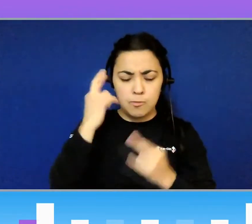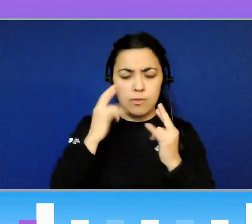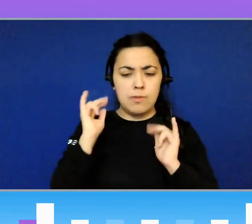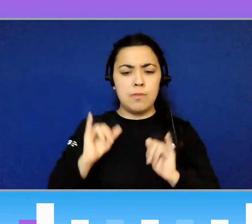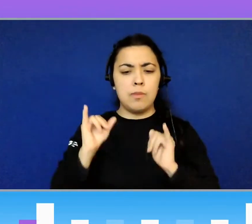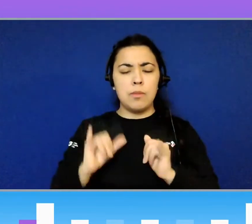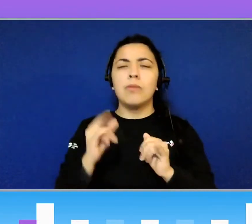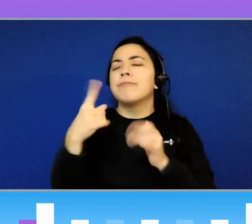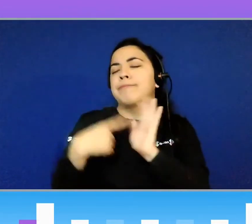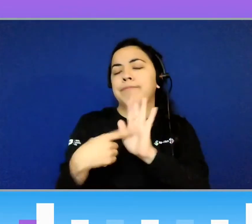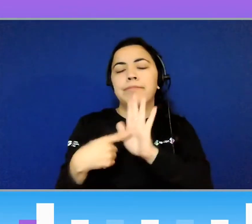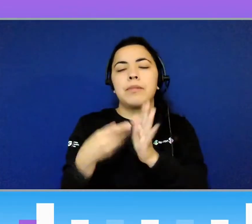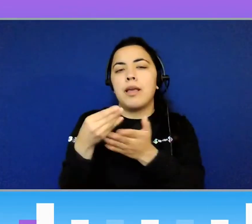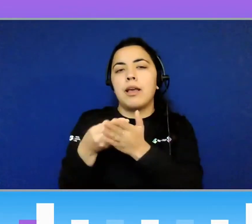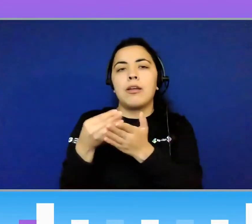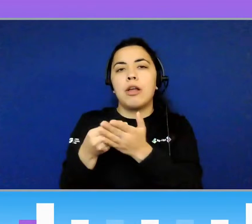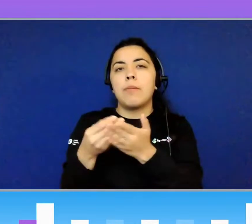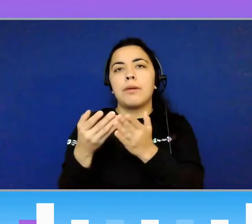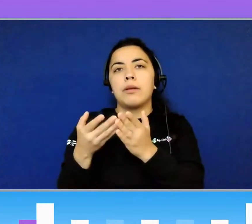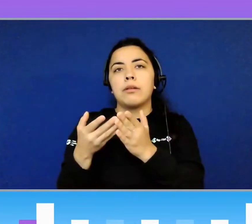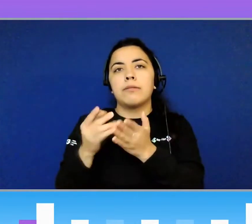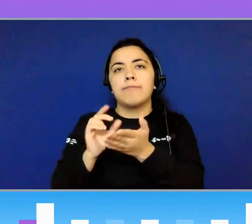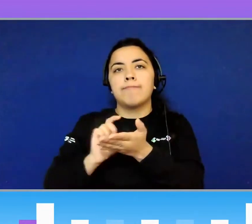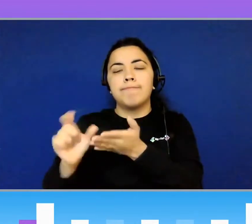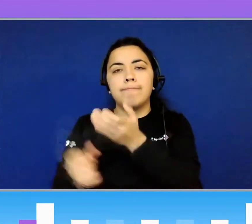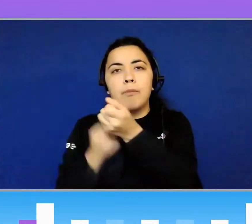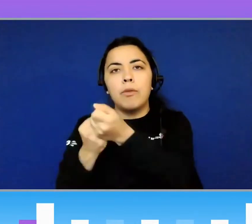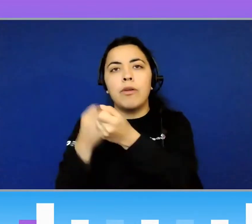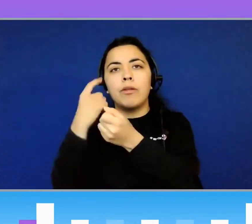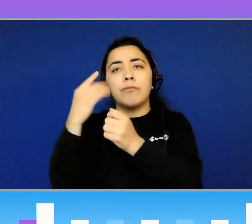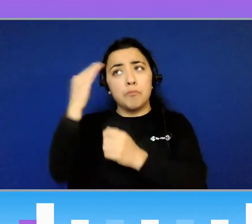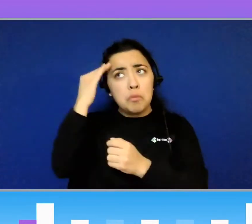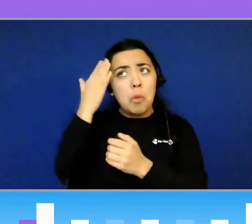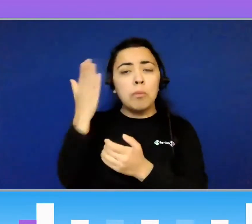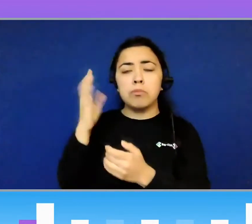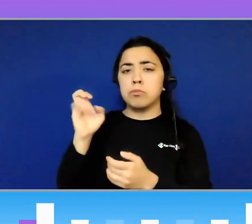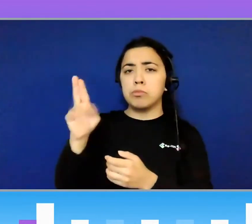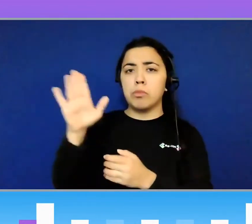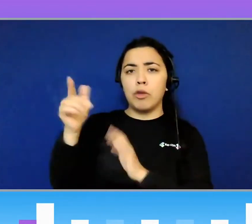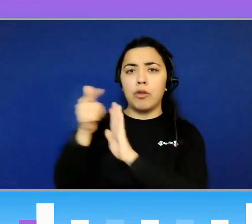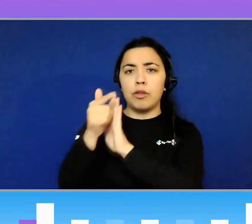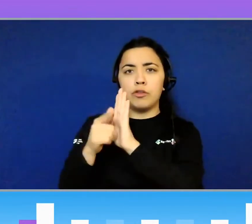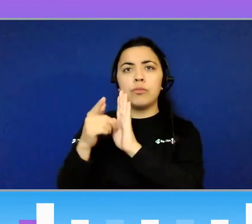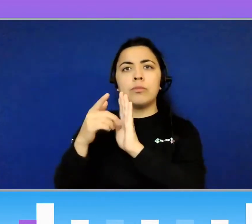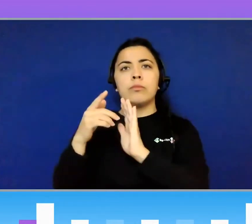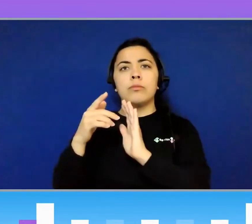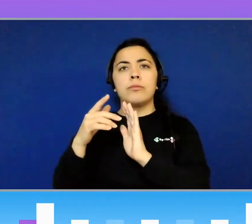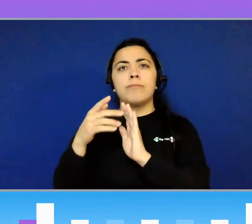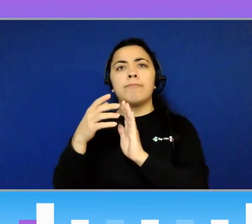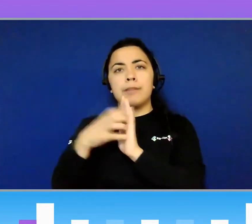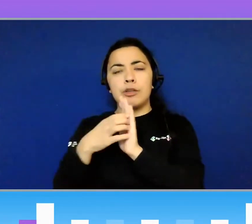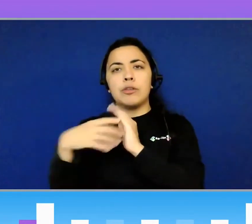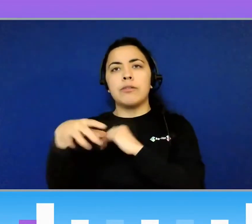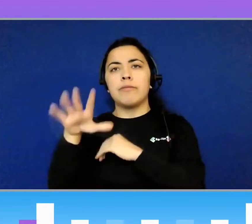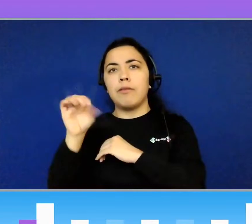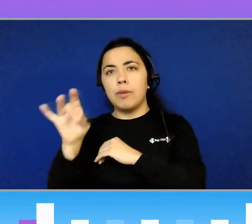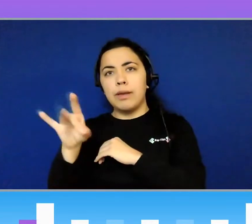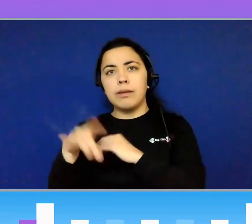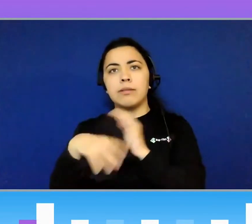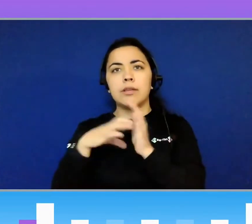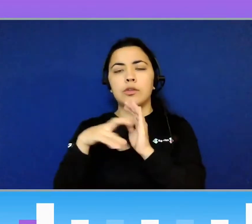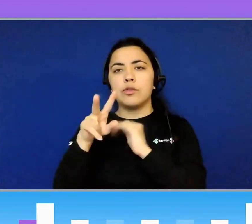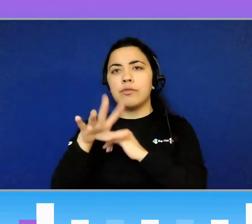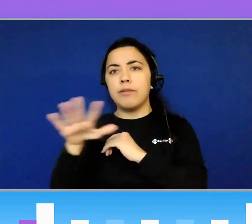economic operators that are familiar with US legislation, Section 508, Section 255 of the Telecom Act,